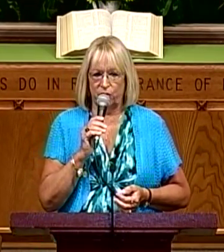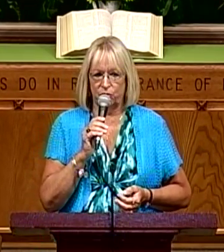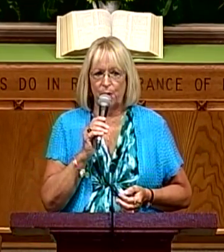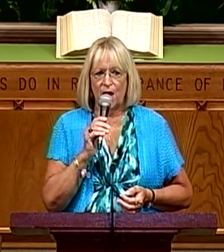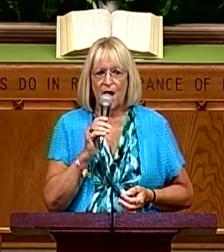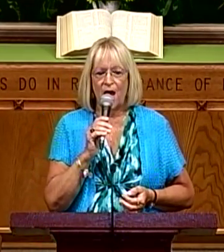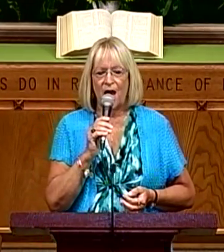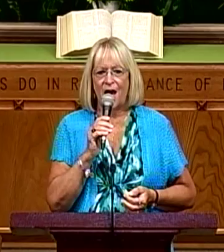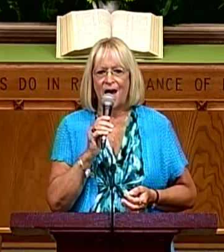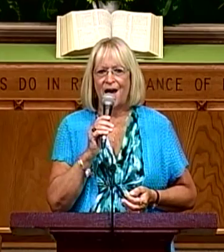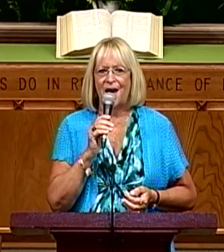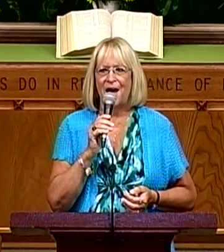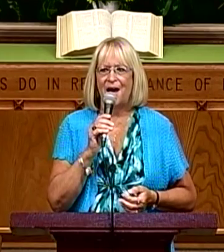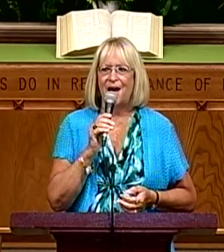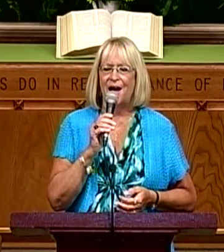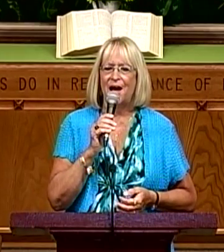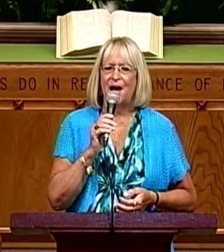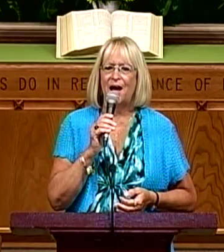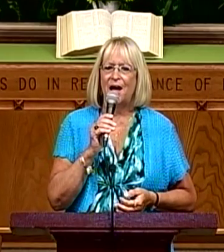For this